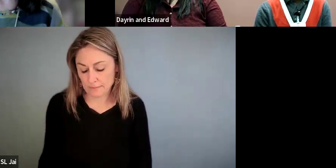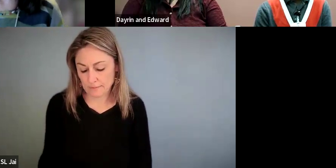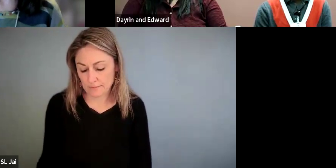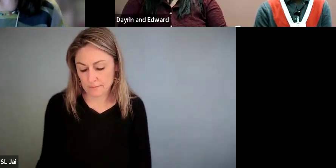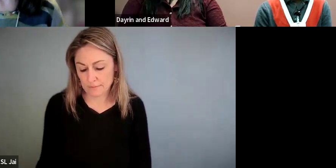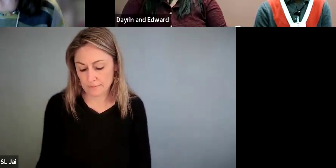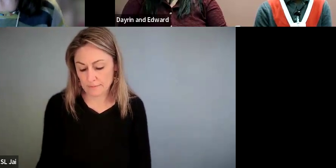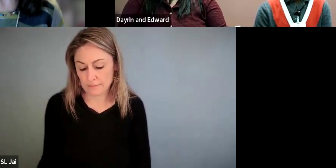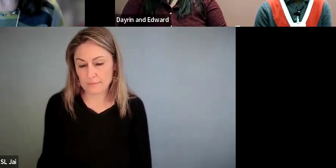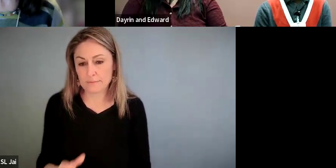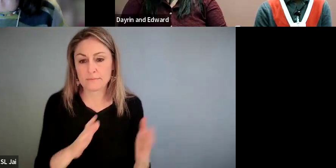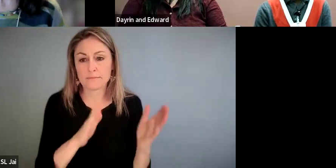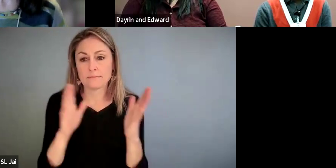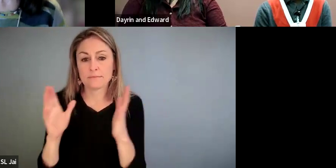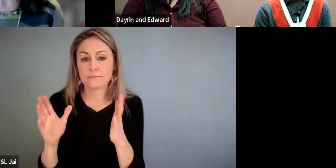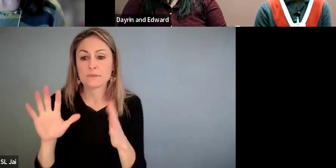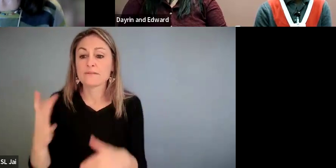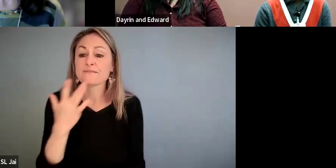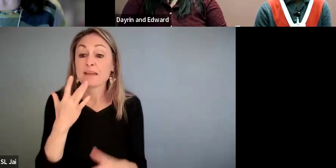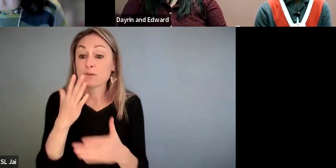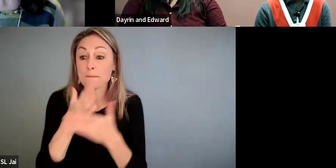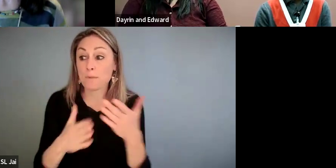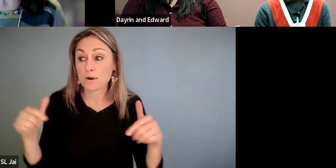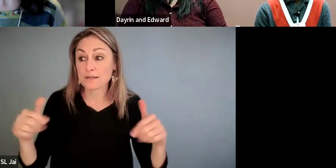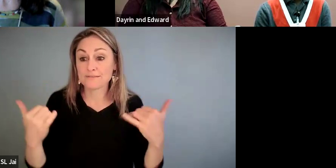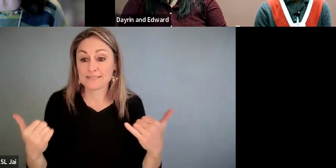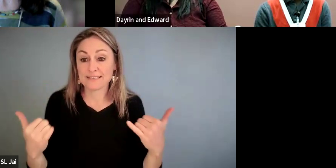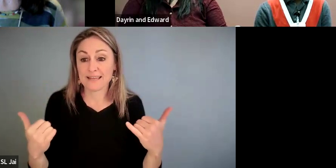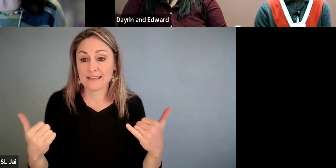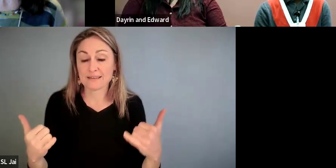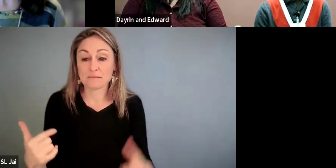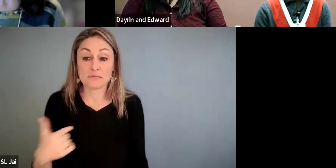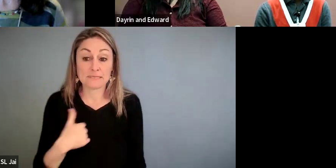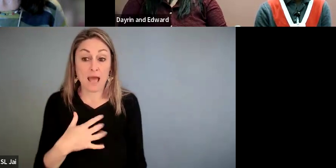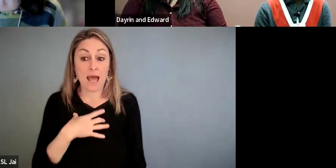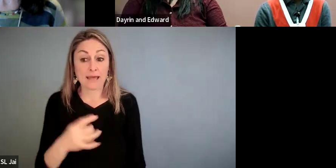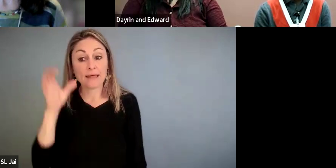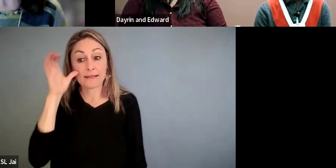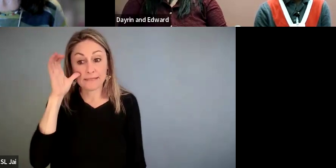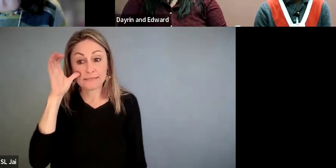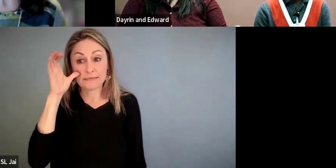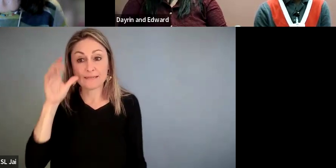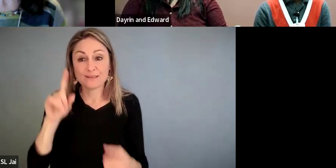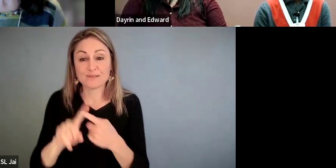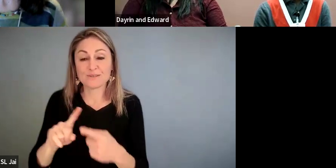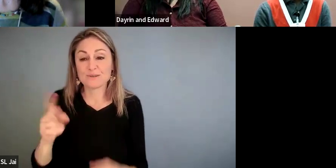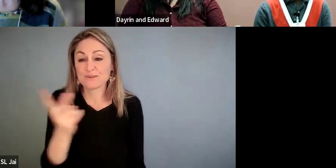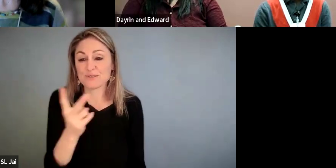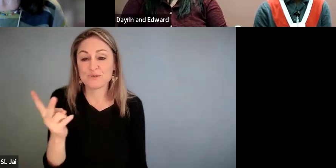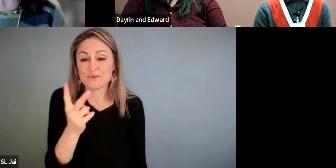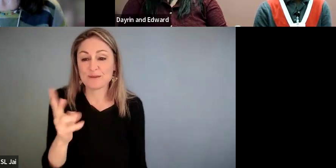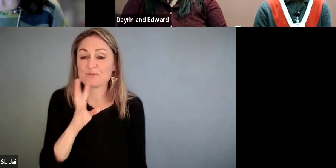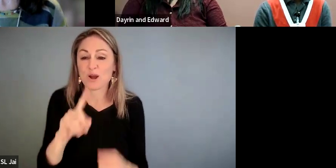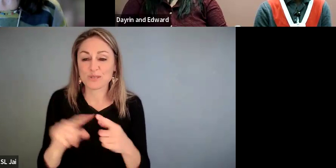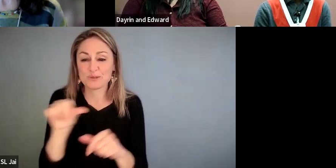Okay. What was your favorite part of this? I liked listening to Ed and Dayreen talk to each